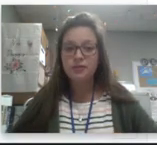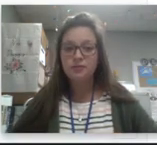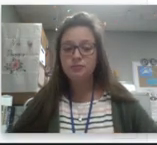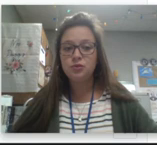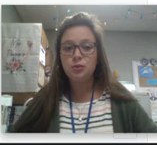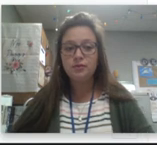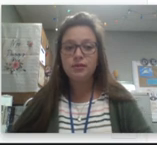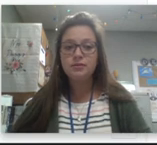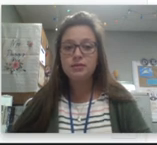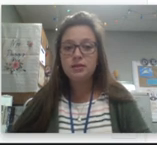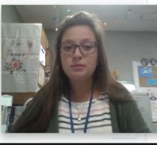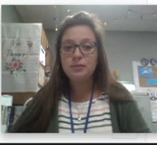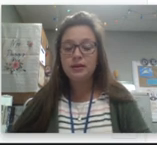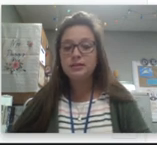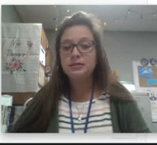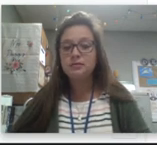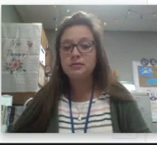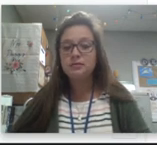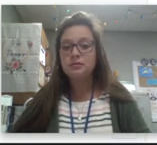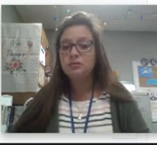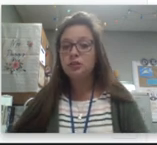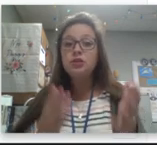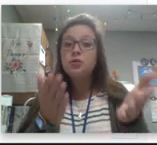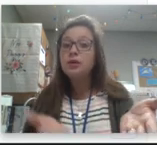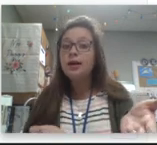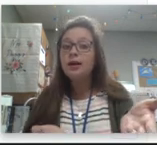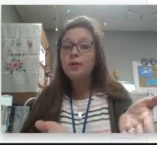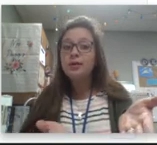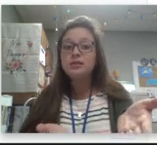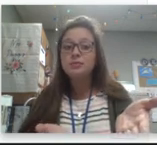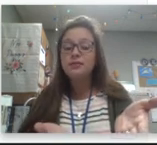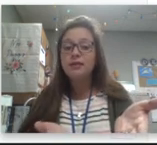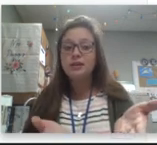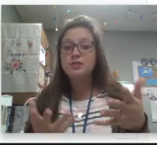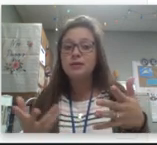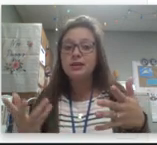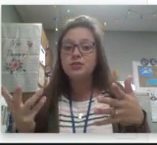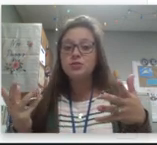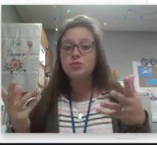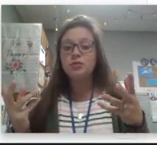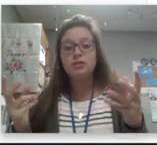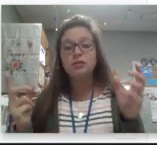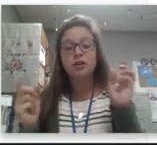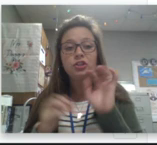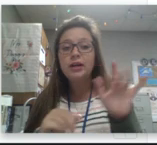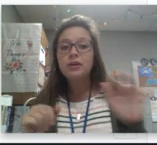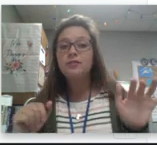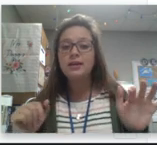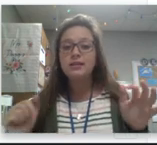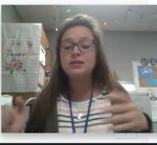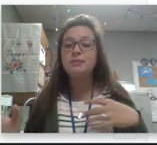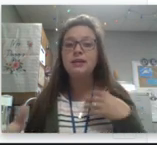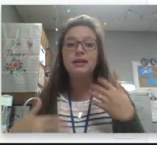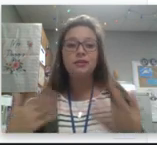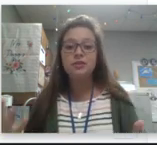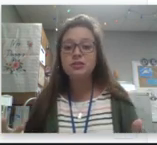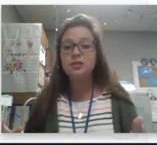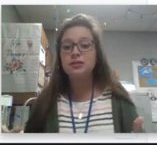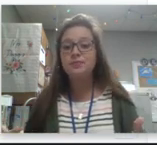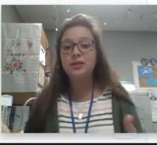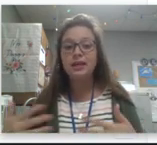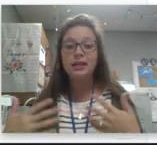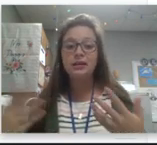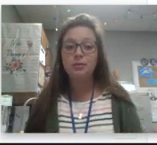doing this for 12 years. But you are not going to be fast. Just because you are trying to go fast doesn't mean that it